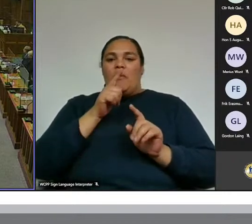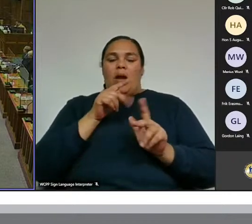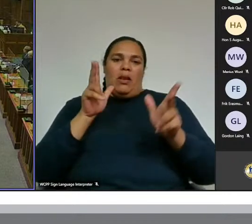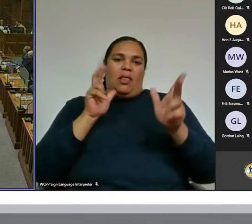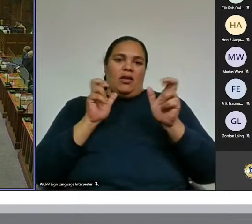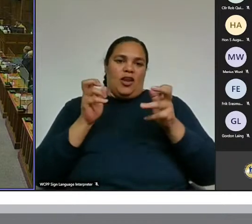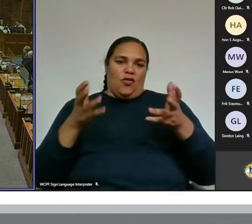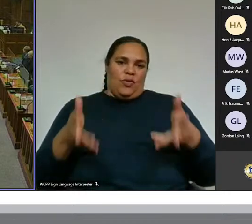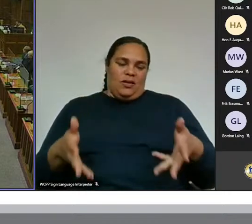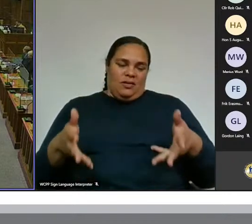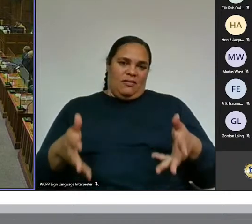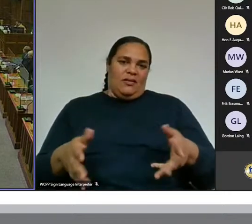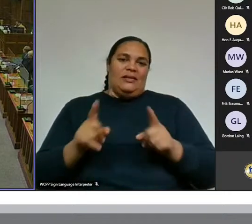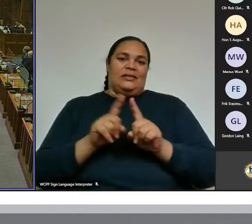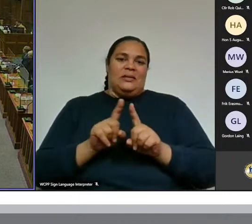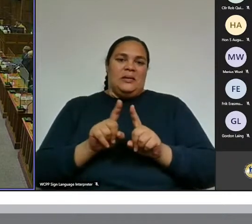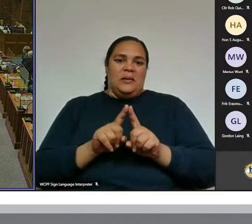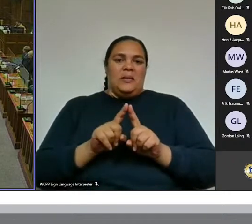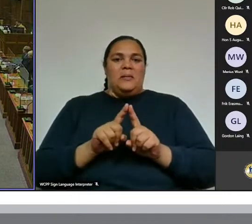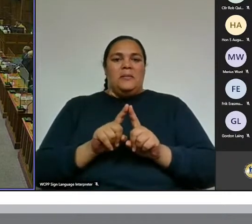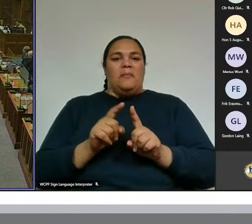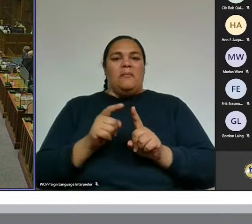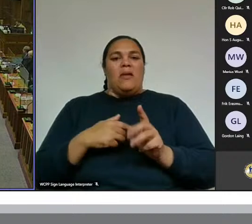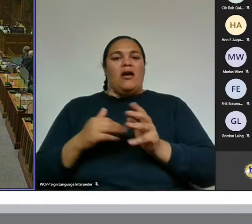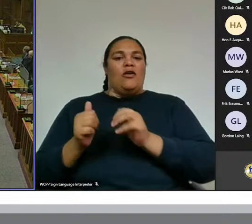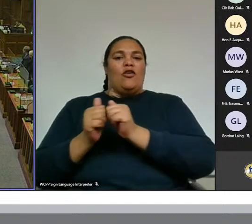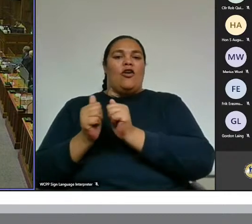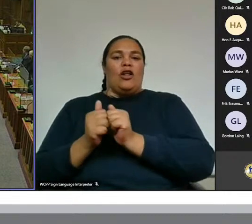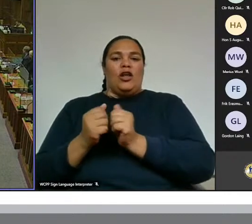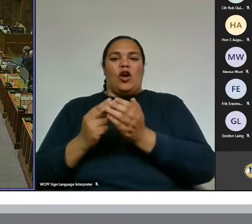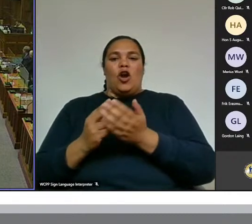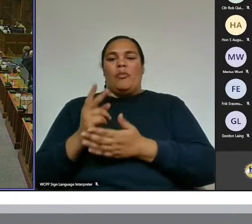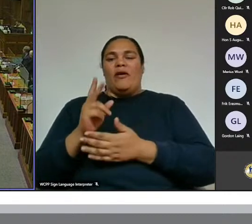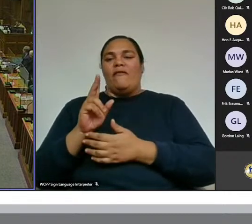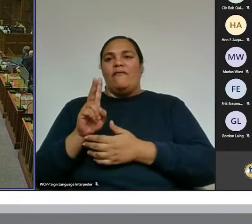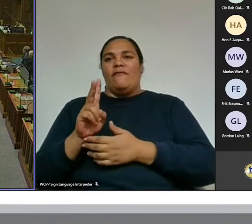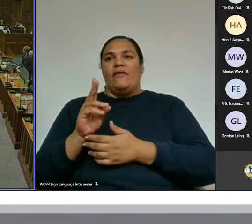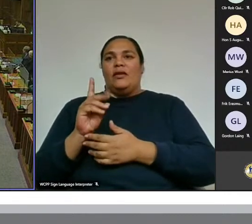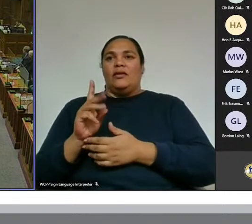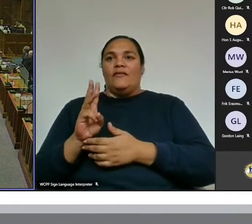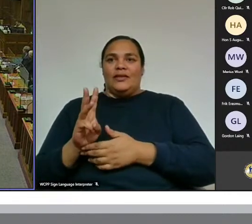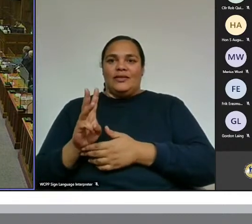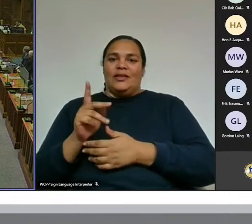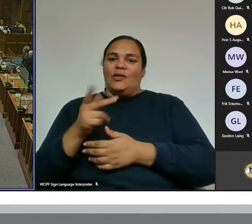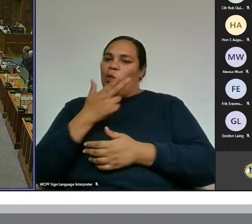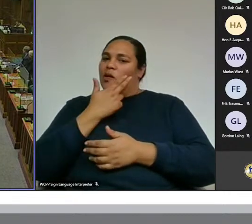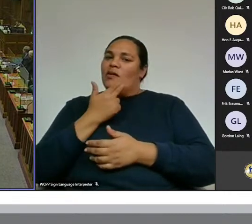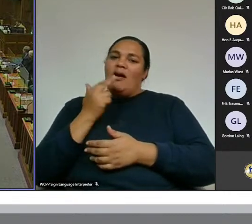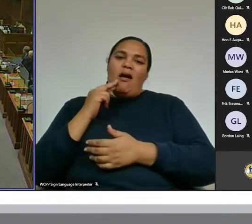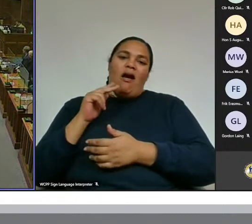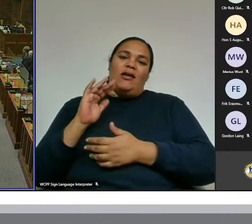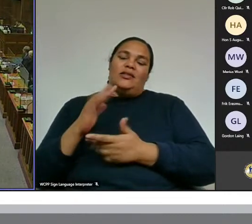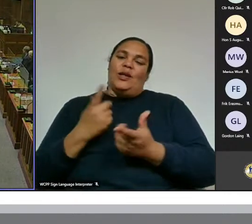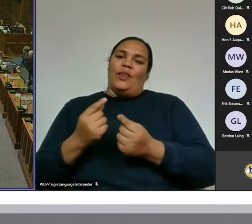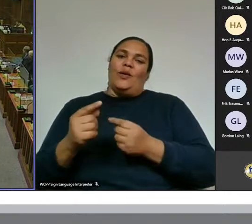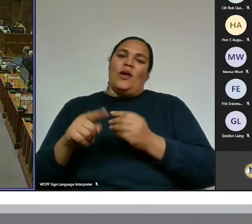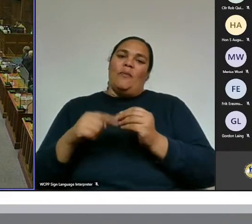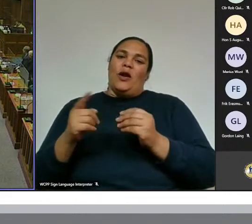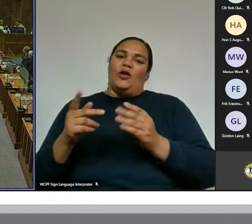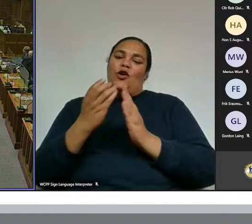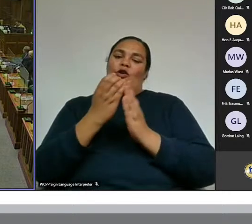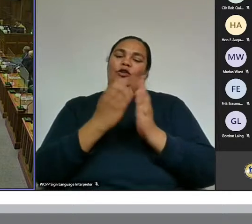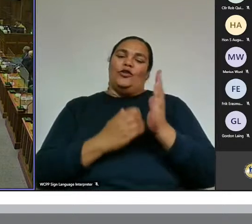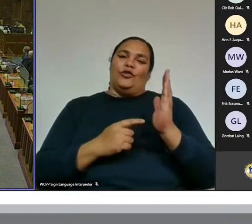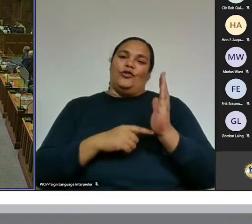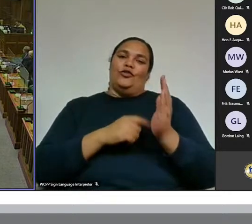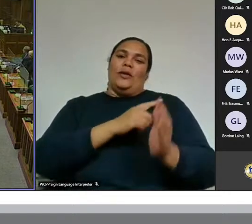hearing. And my colleague, Honorable Father Vesson, has put it so nicely in terms of the